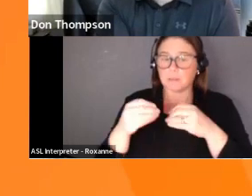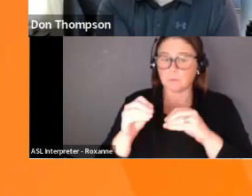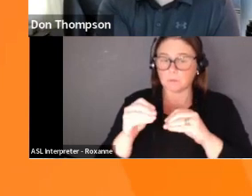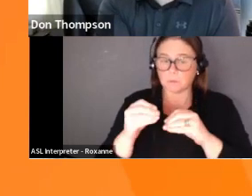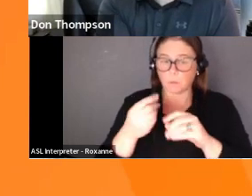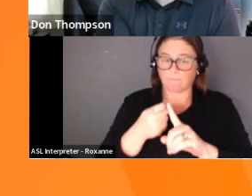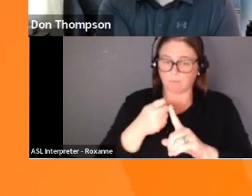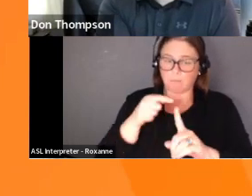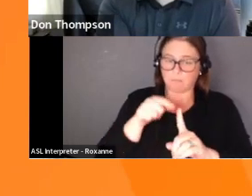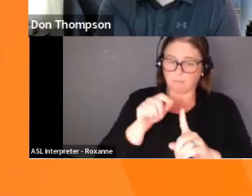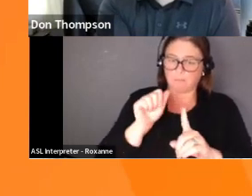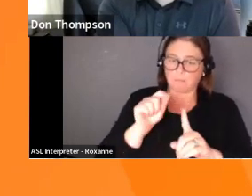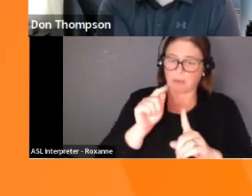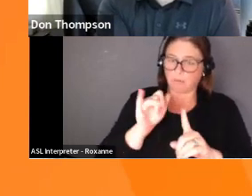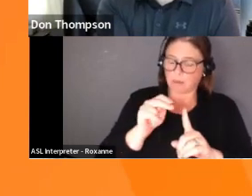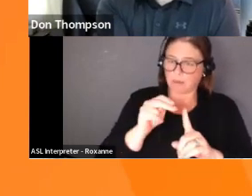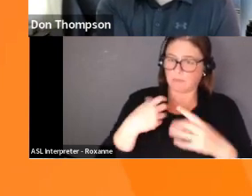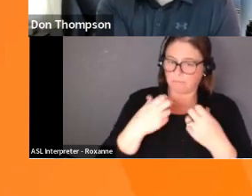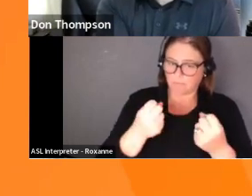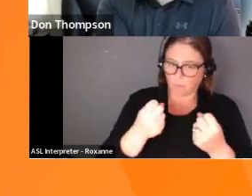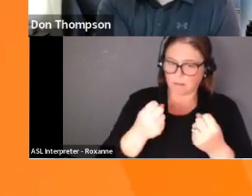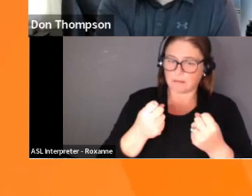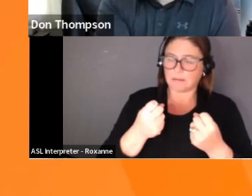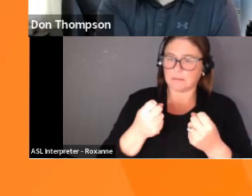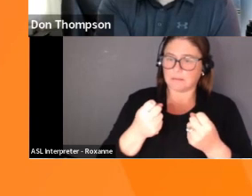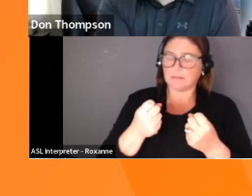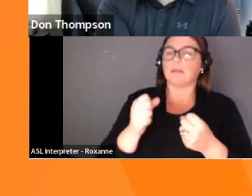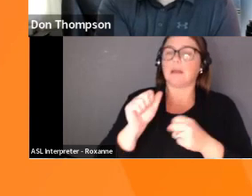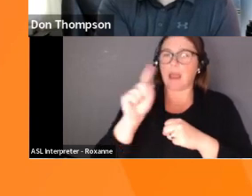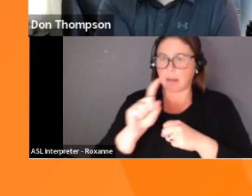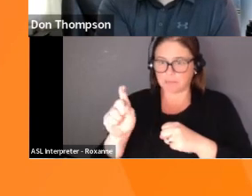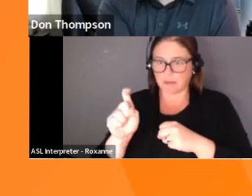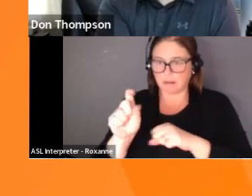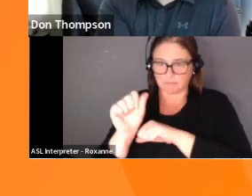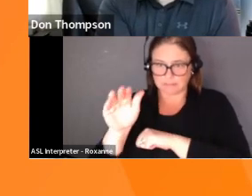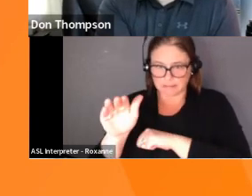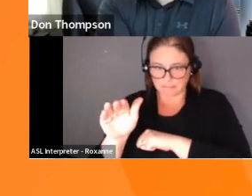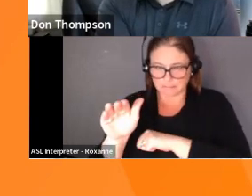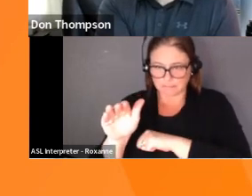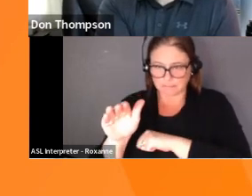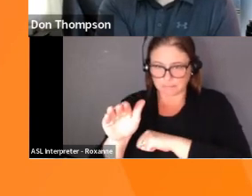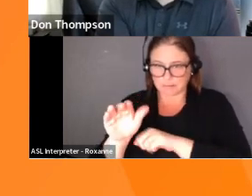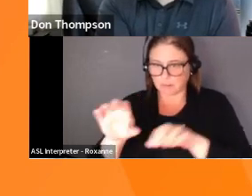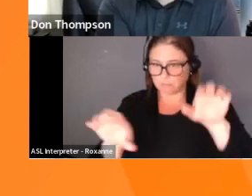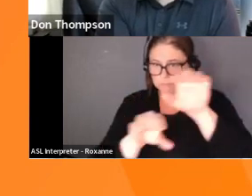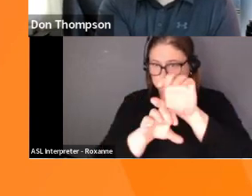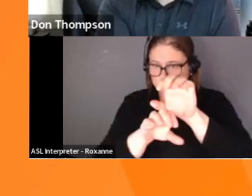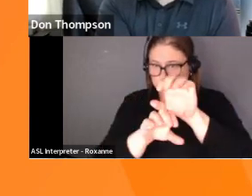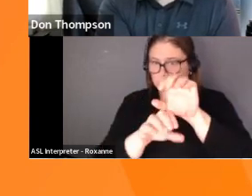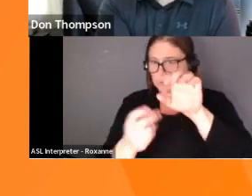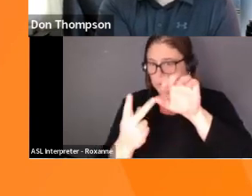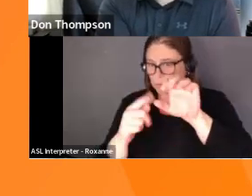Wellness. Okay, fulfilled by Amazon. So Amazon is sharing the buy box. If at one time it's going to